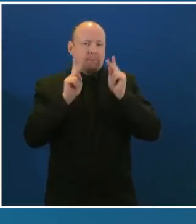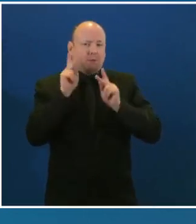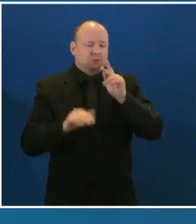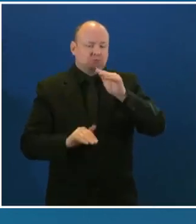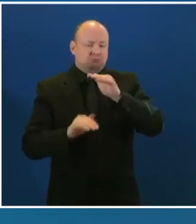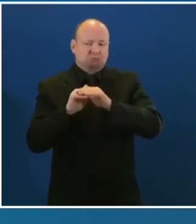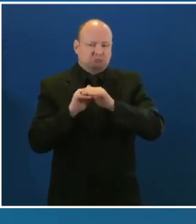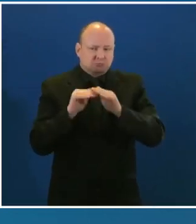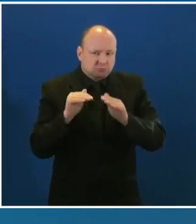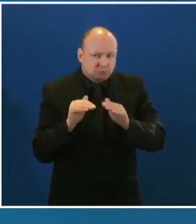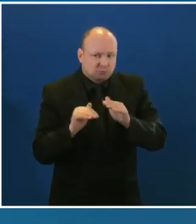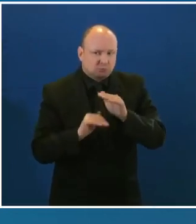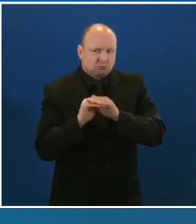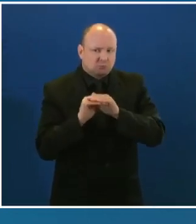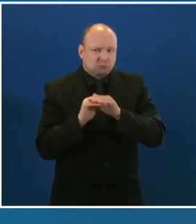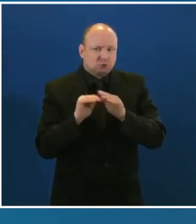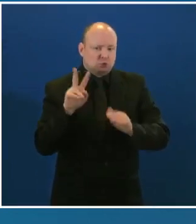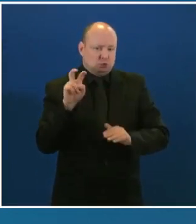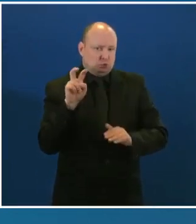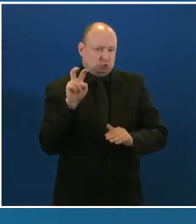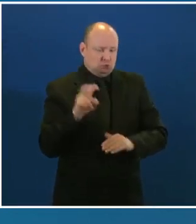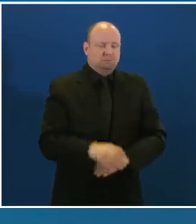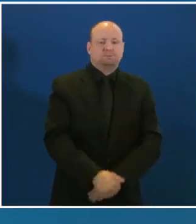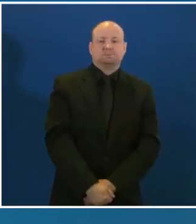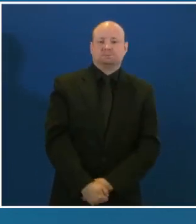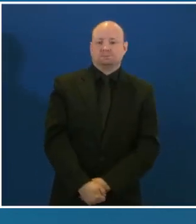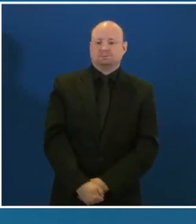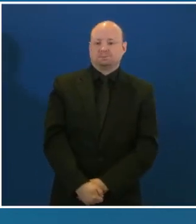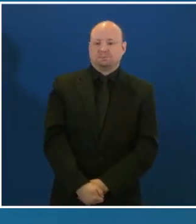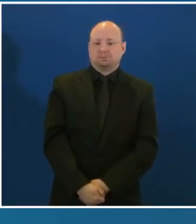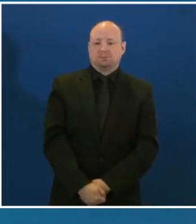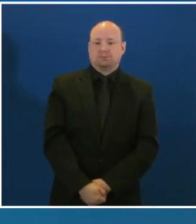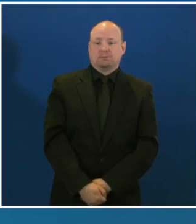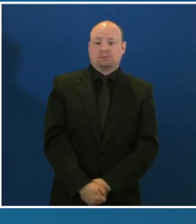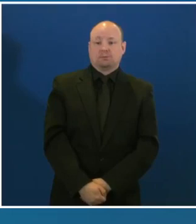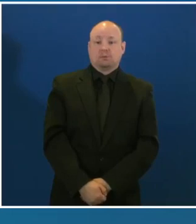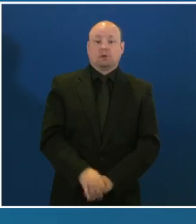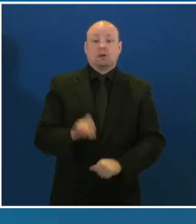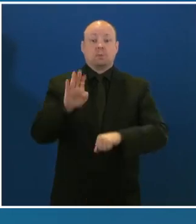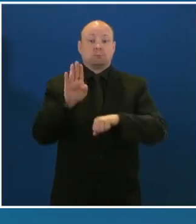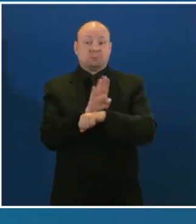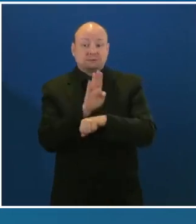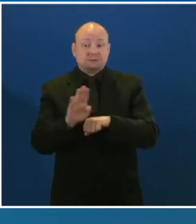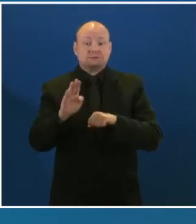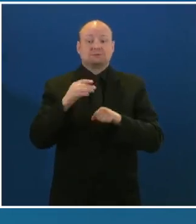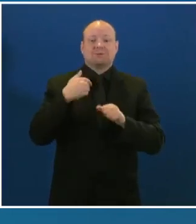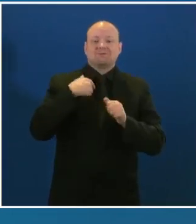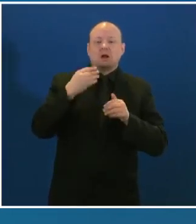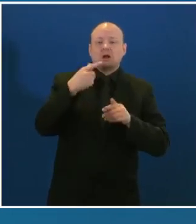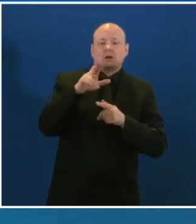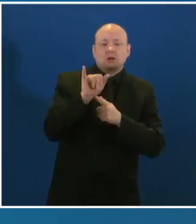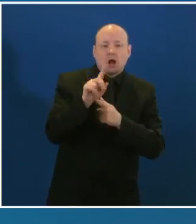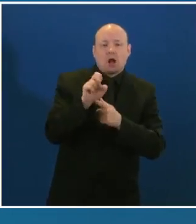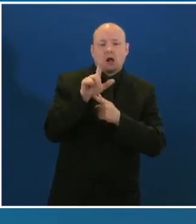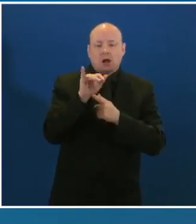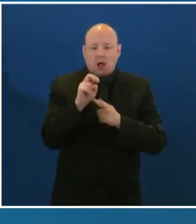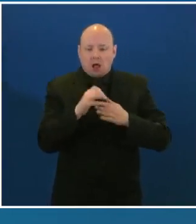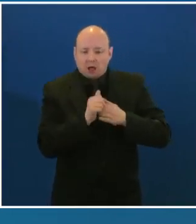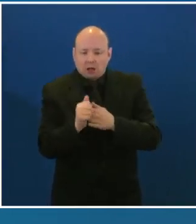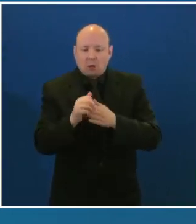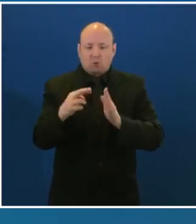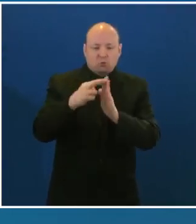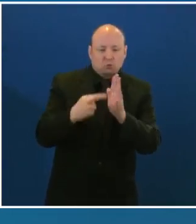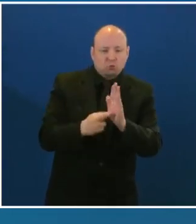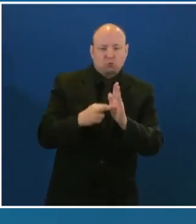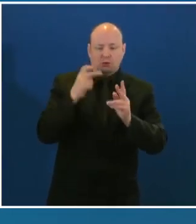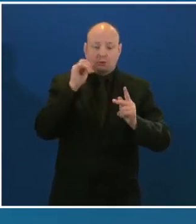the state's reopening, including guidance for businesses and industries, visit the state's Healthy